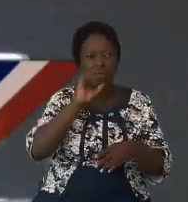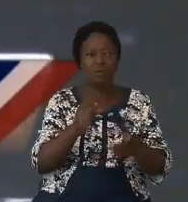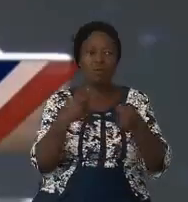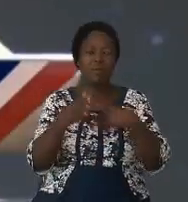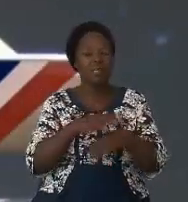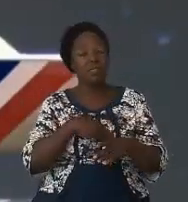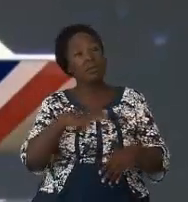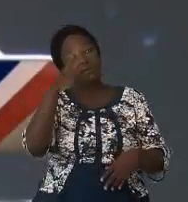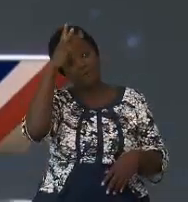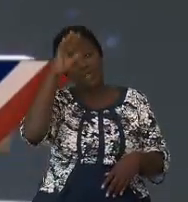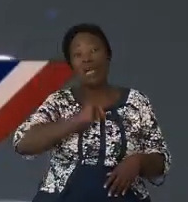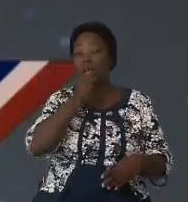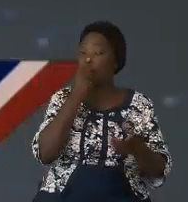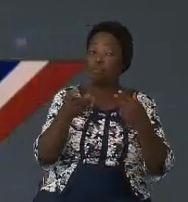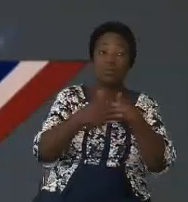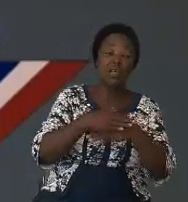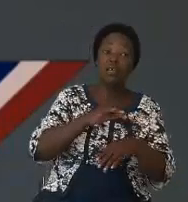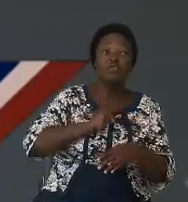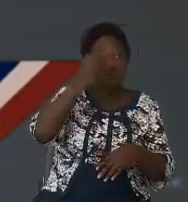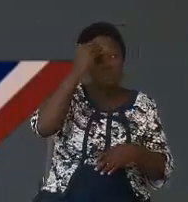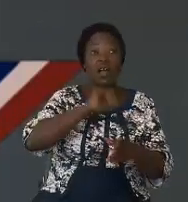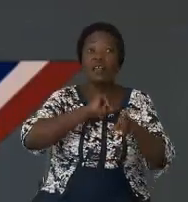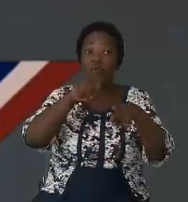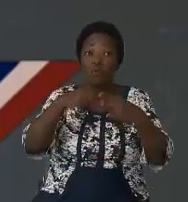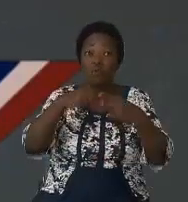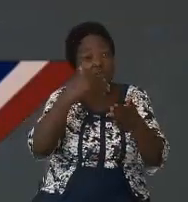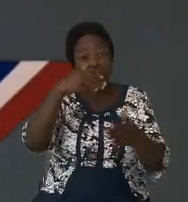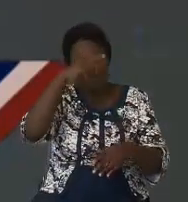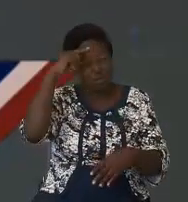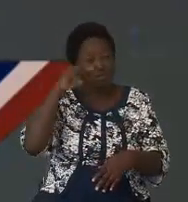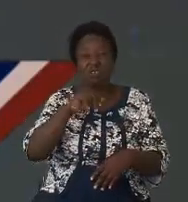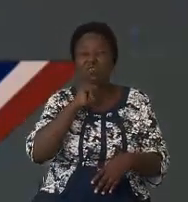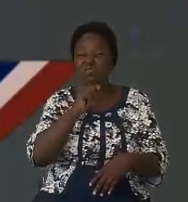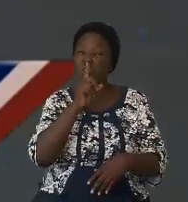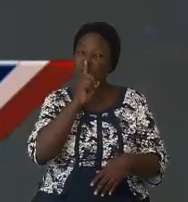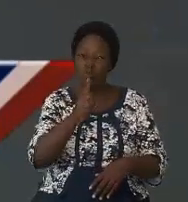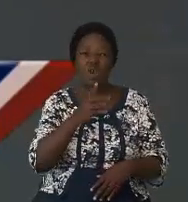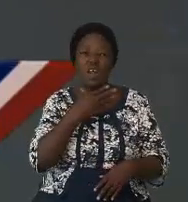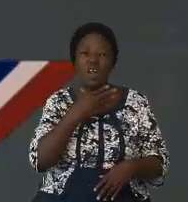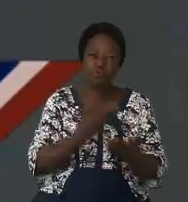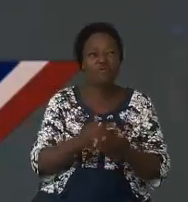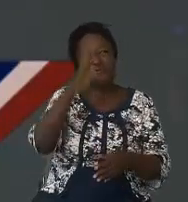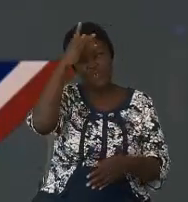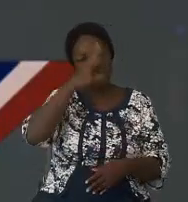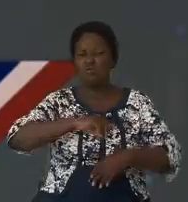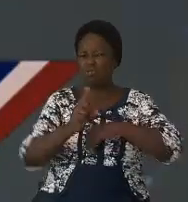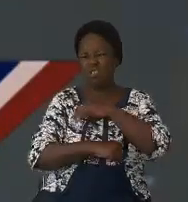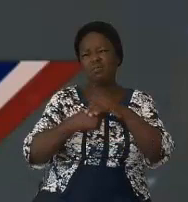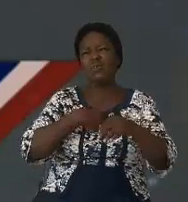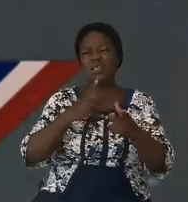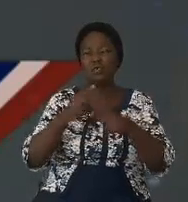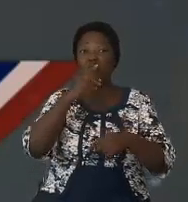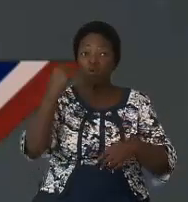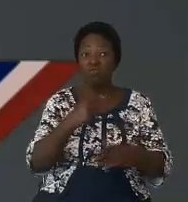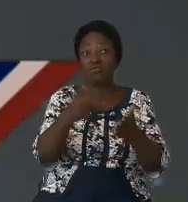come back and say, Daddy, I'm back. You know, I went because actually you are not a good